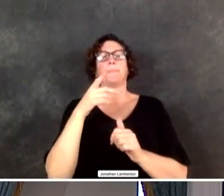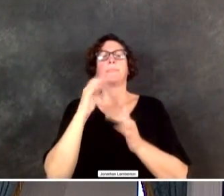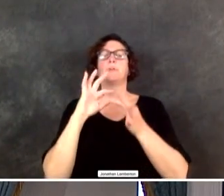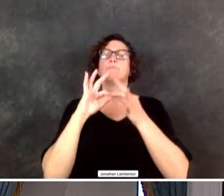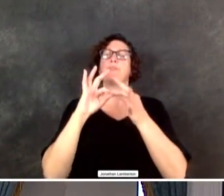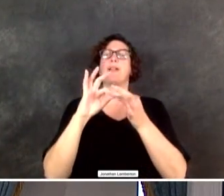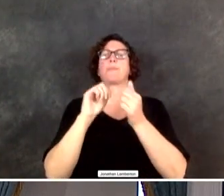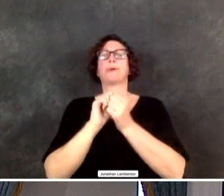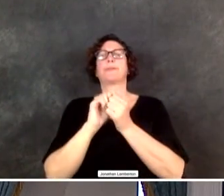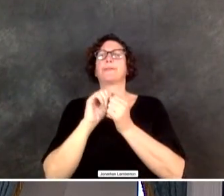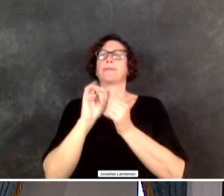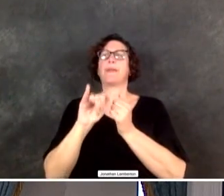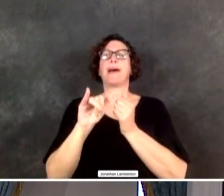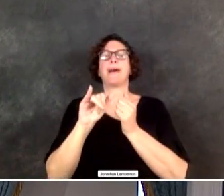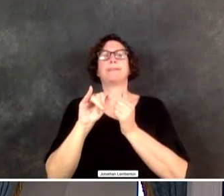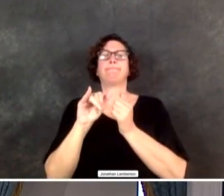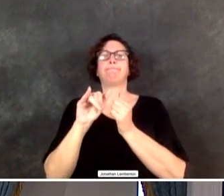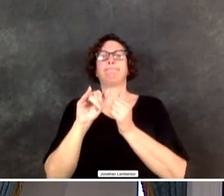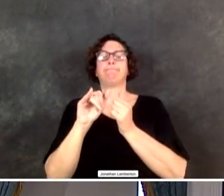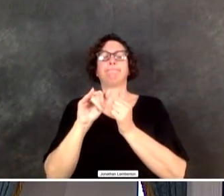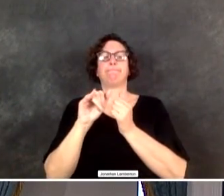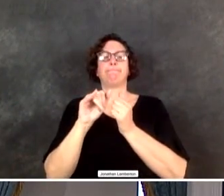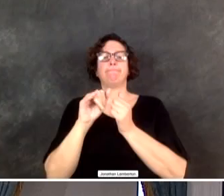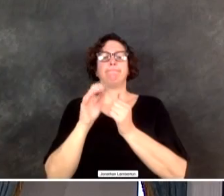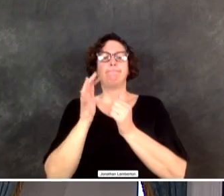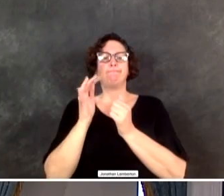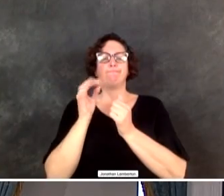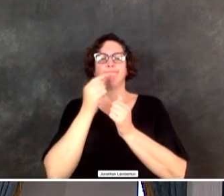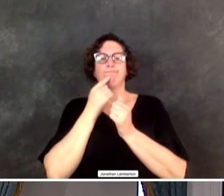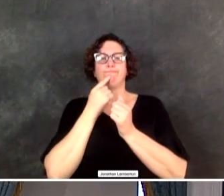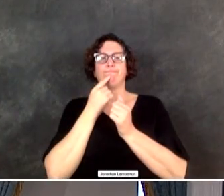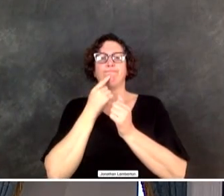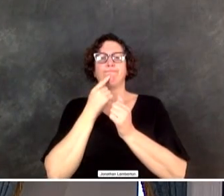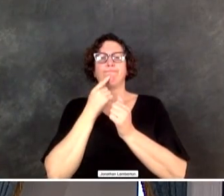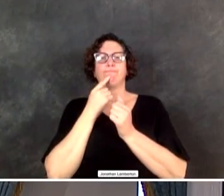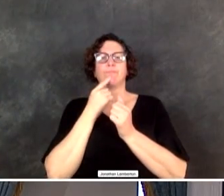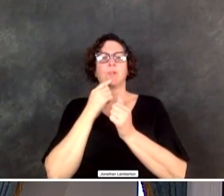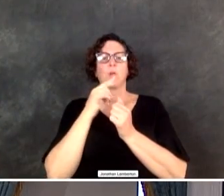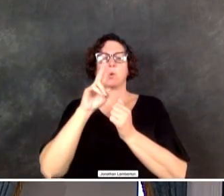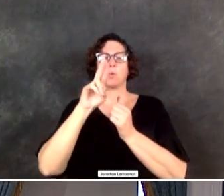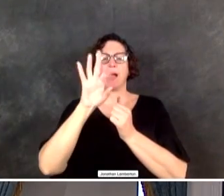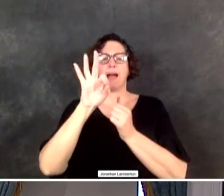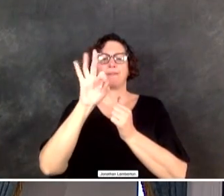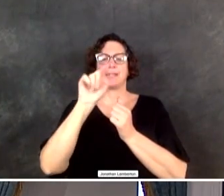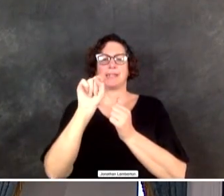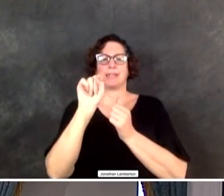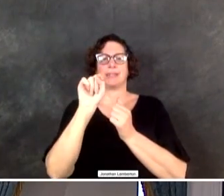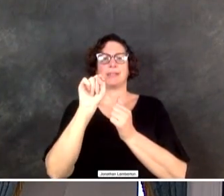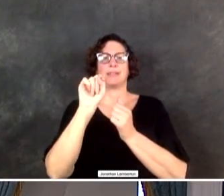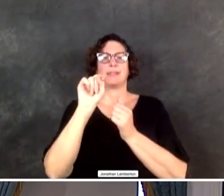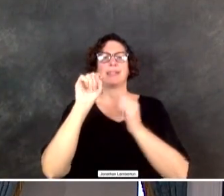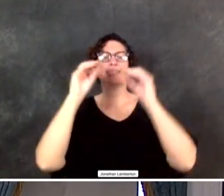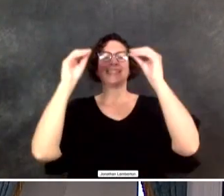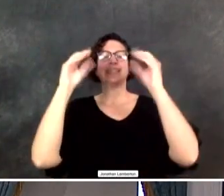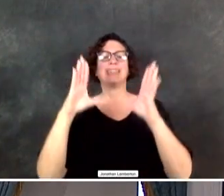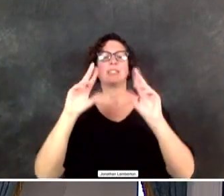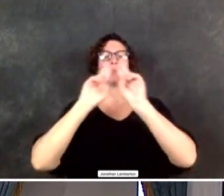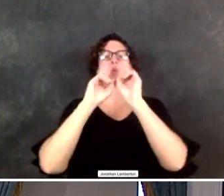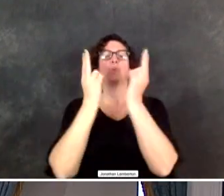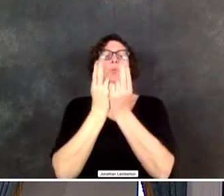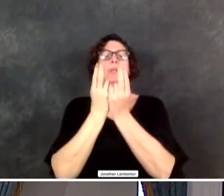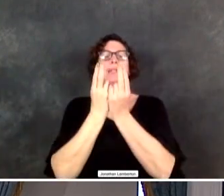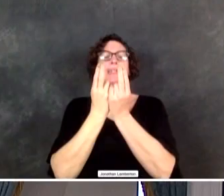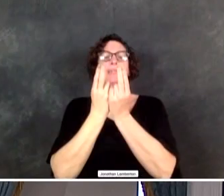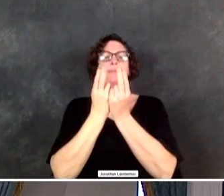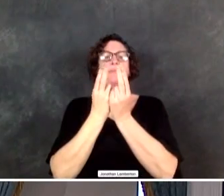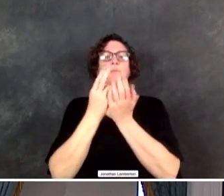Chancellor Carranza. What was the precise response from the UFT on this decision? When did they know and what has been their response to you on this? And then